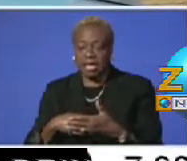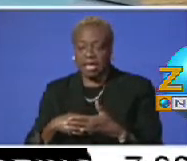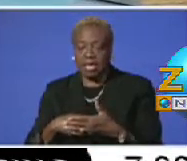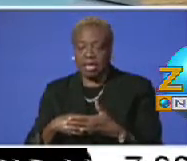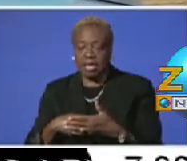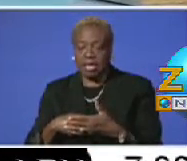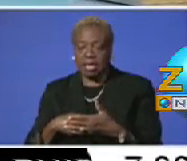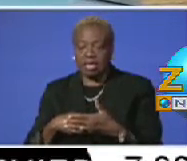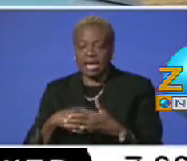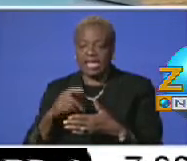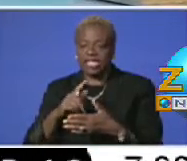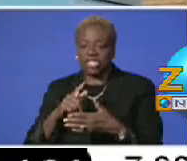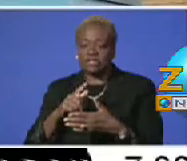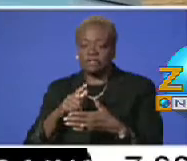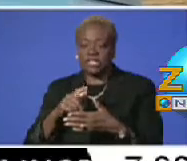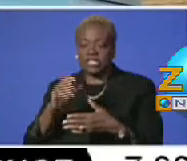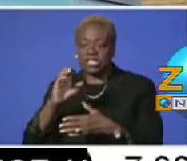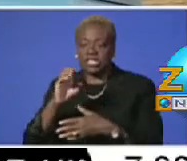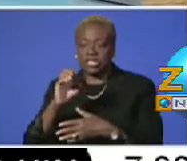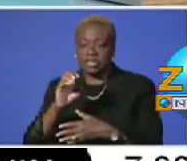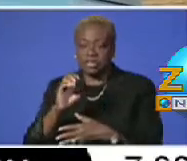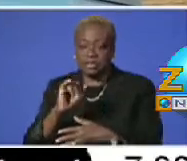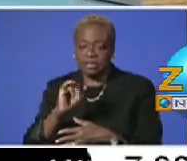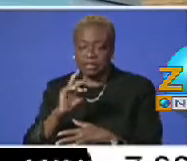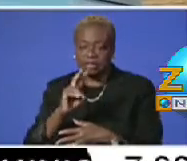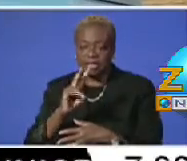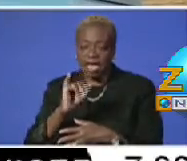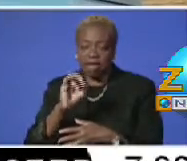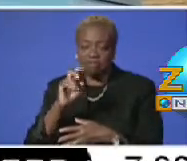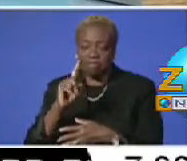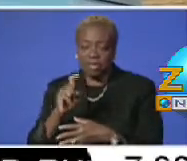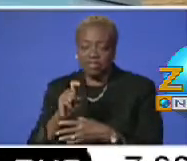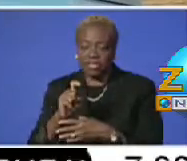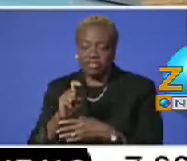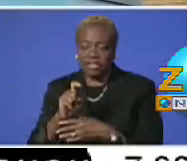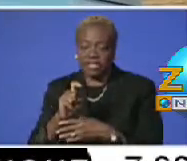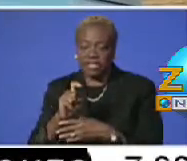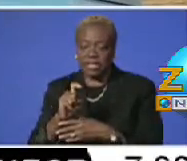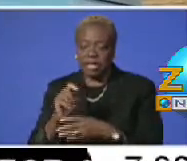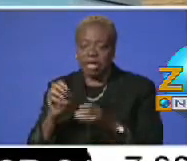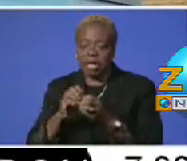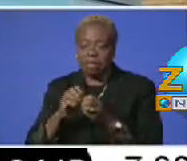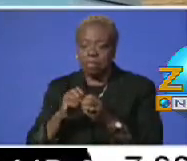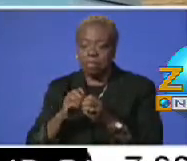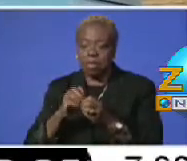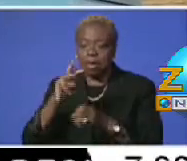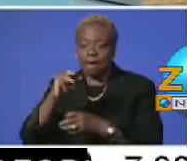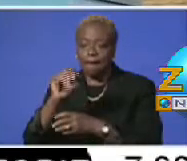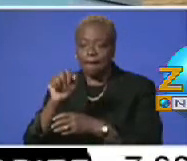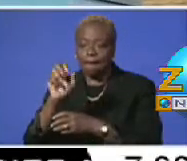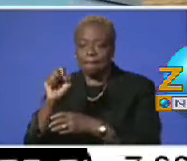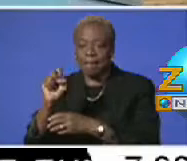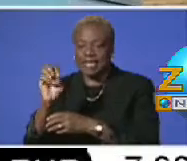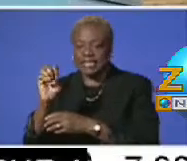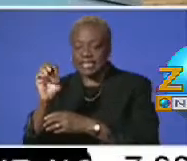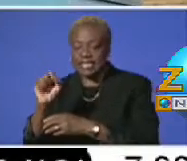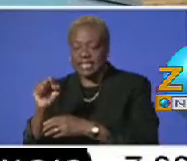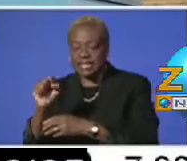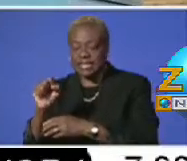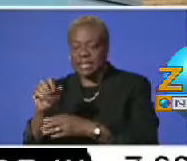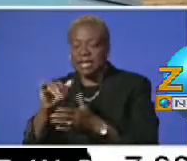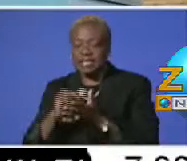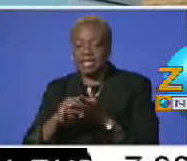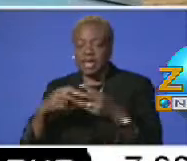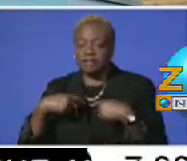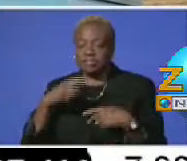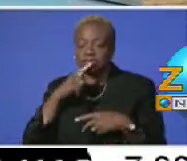the cervix. We have identifying a lot more breast masses that have to be investigated. So I think we were in emergency mode,